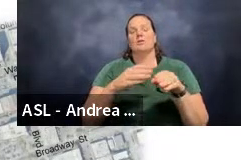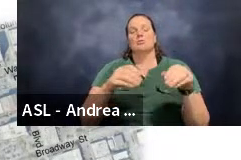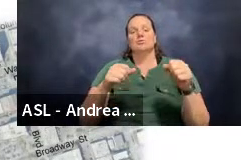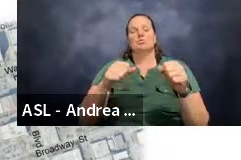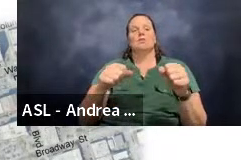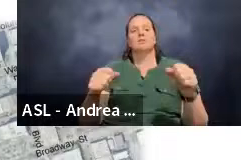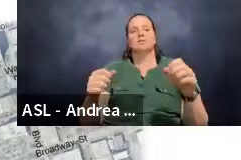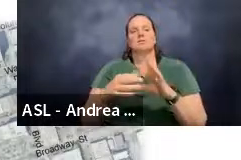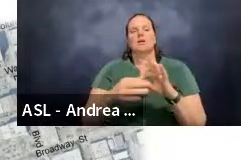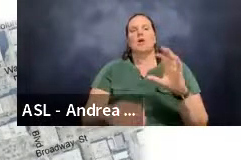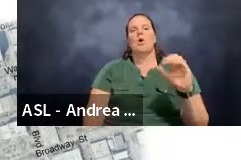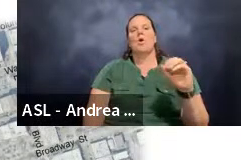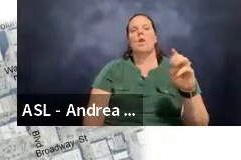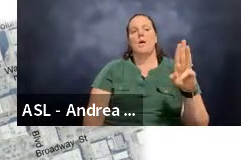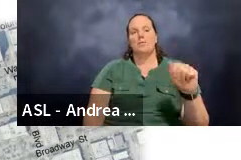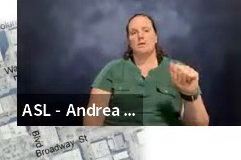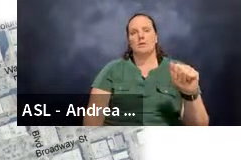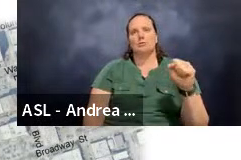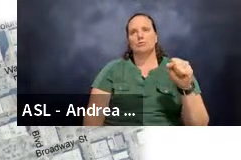Way.